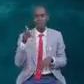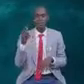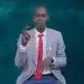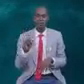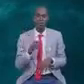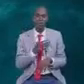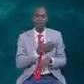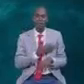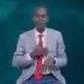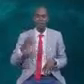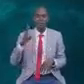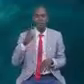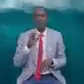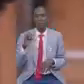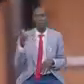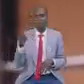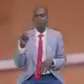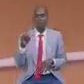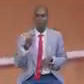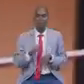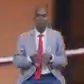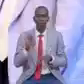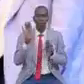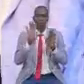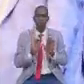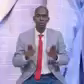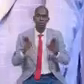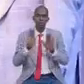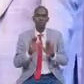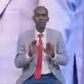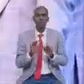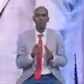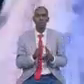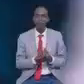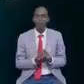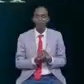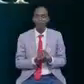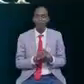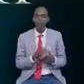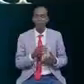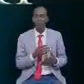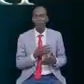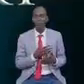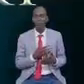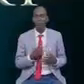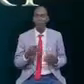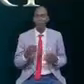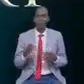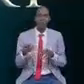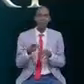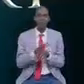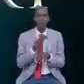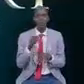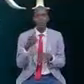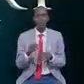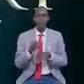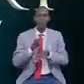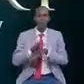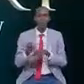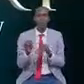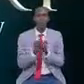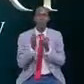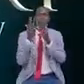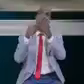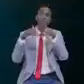hours GMT on Sunday. A series of power-packed morning sessions start. Fulfilling the ministry with heaven in